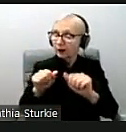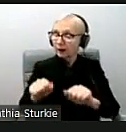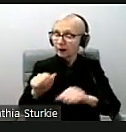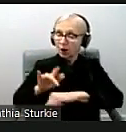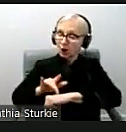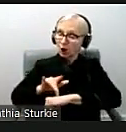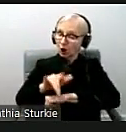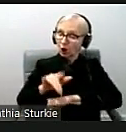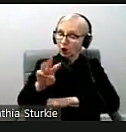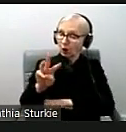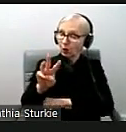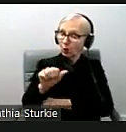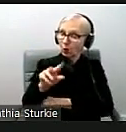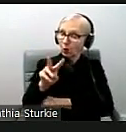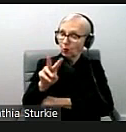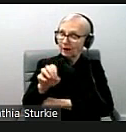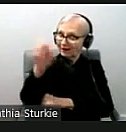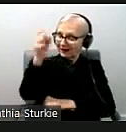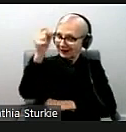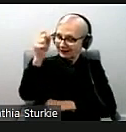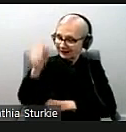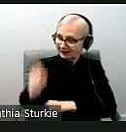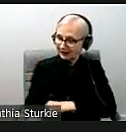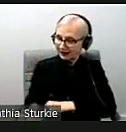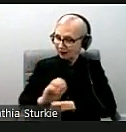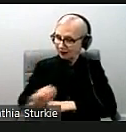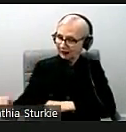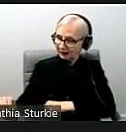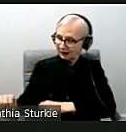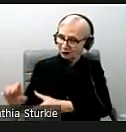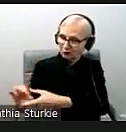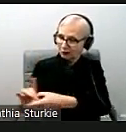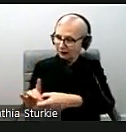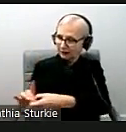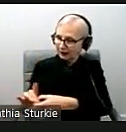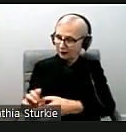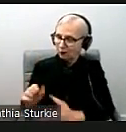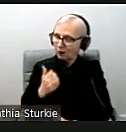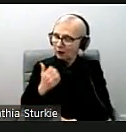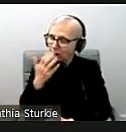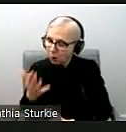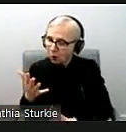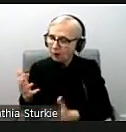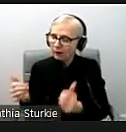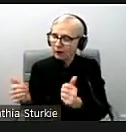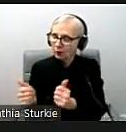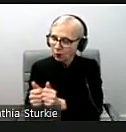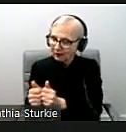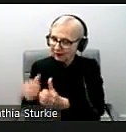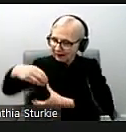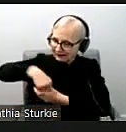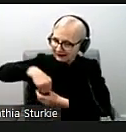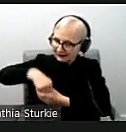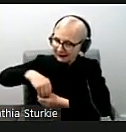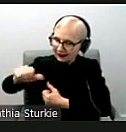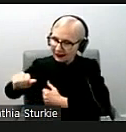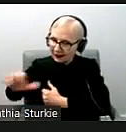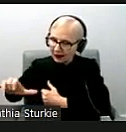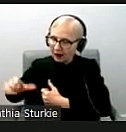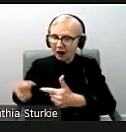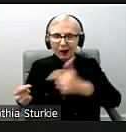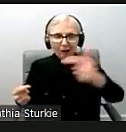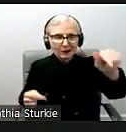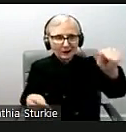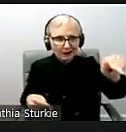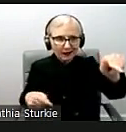of illness in the Southeast associated with warmer temperatures, people being indoors and air conditioning, when the opposite might be true here